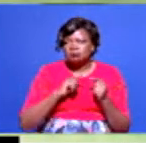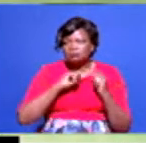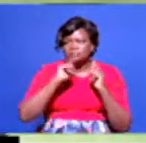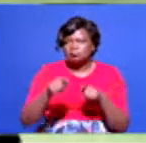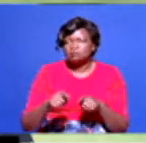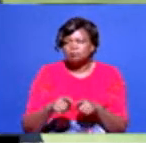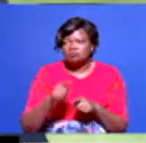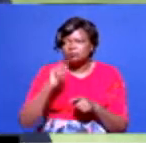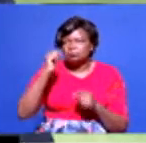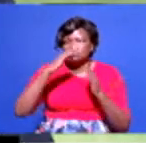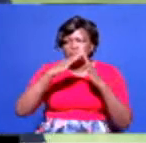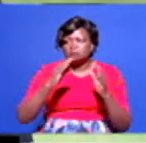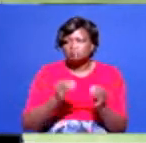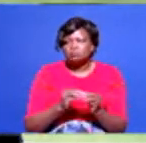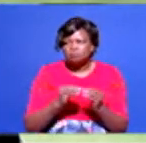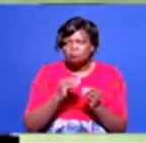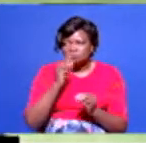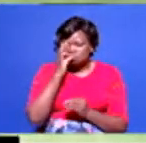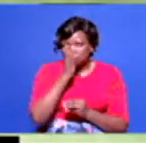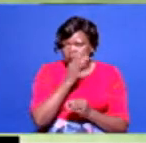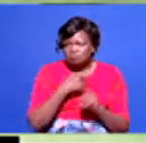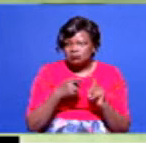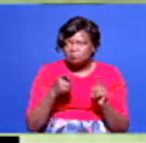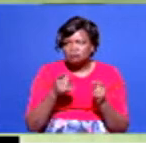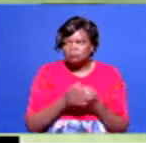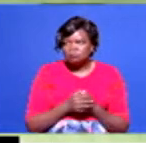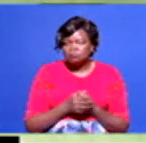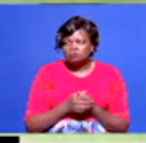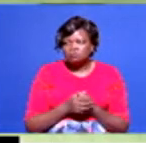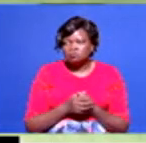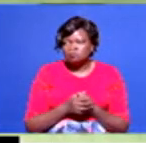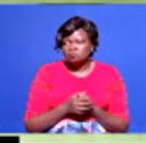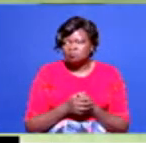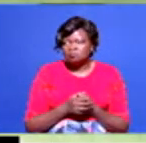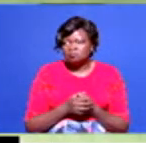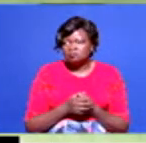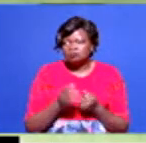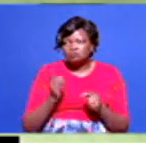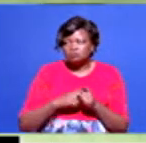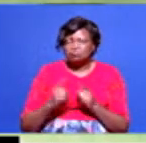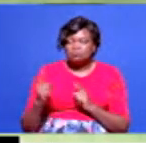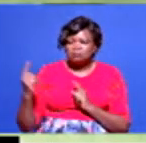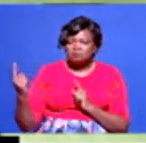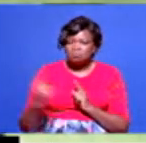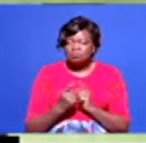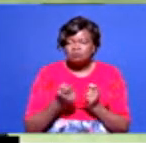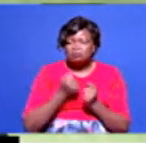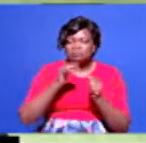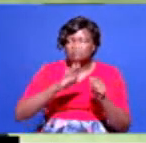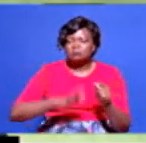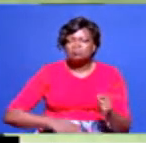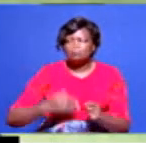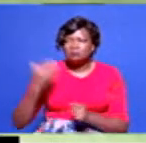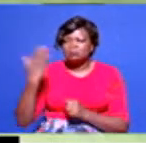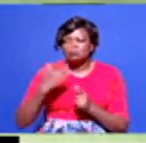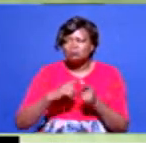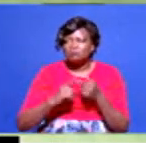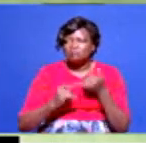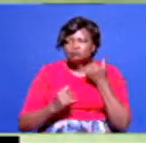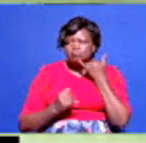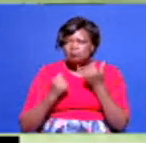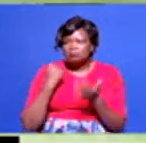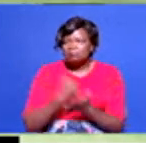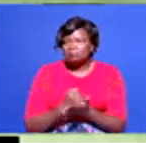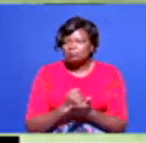Harambee House to meet him. Unfortunately, as I was coming, there was a terrible jam in Pangani. And I called the office of the